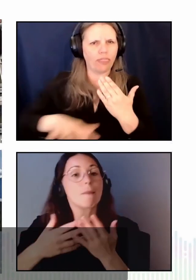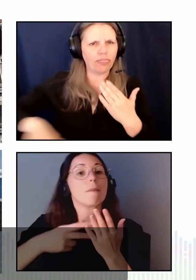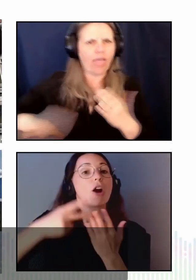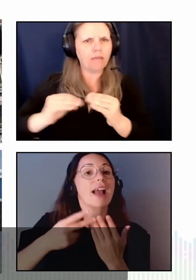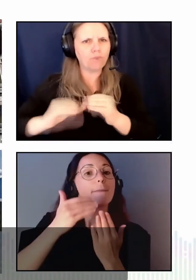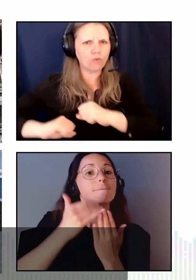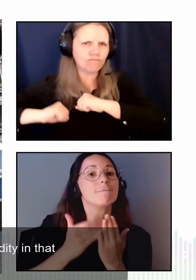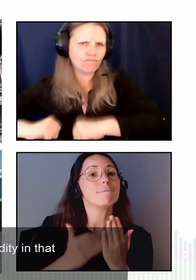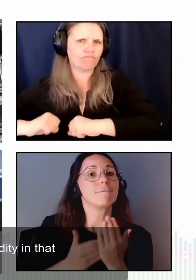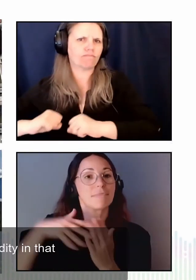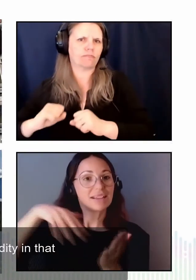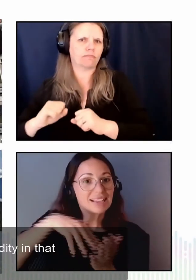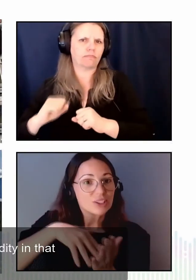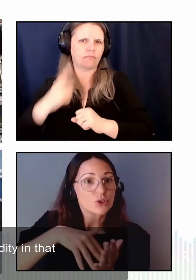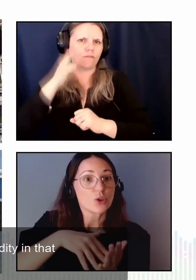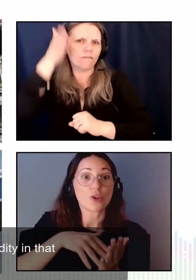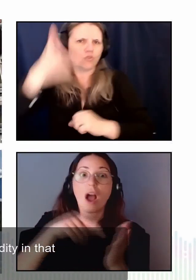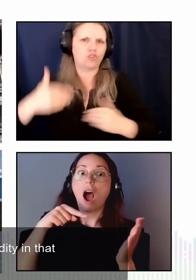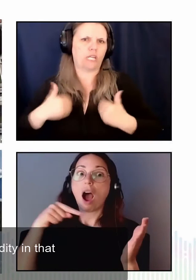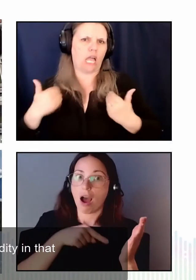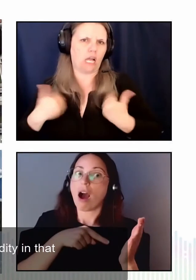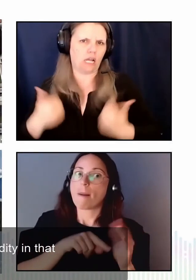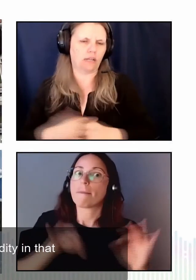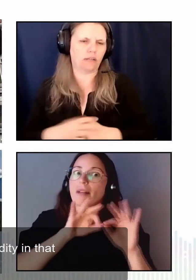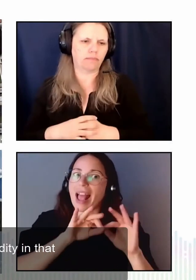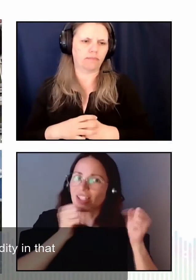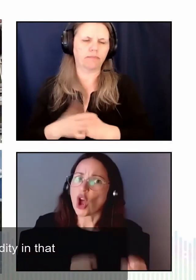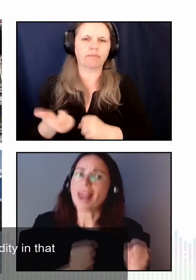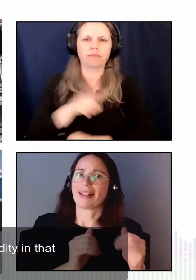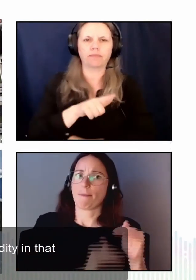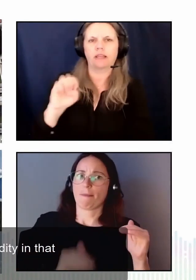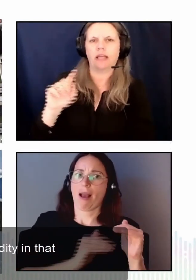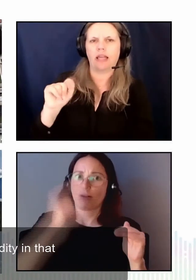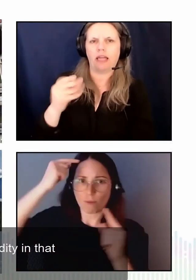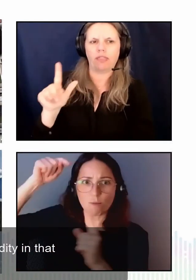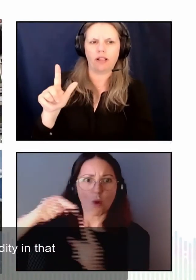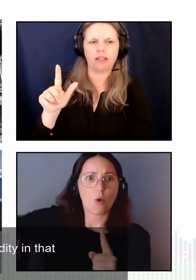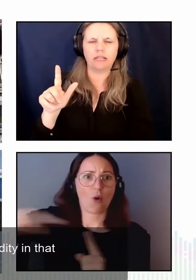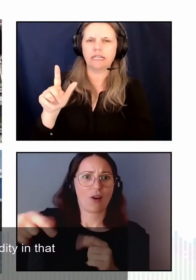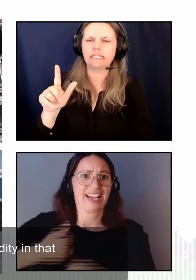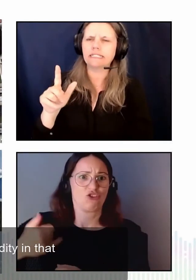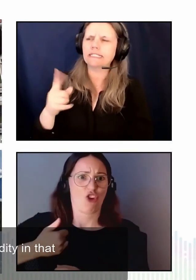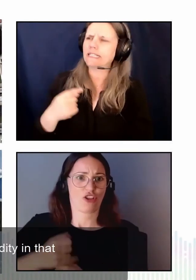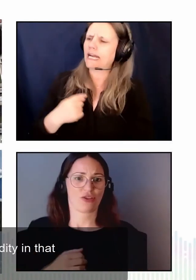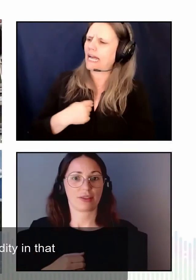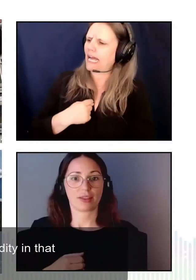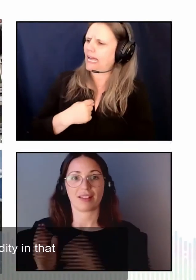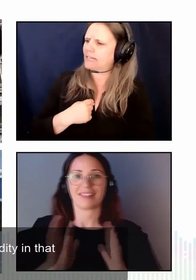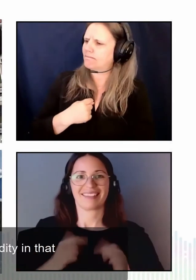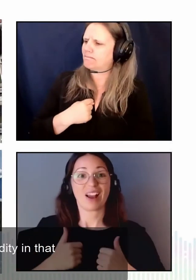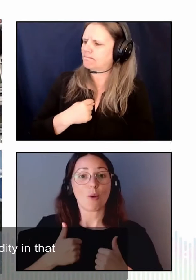coming up. Yeah. I am a bit of an oddity in that